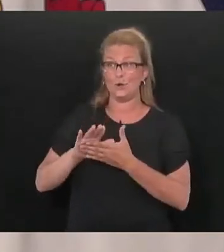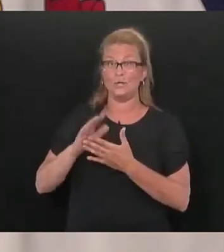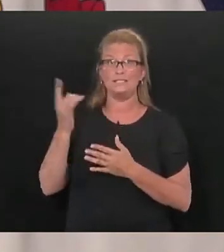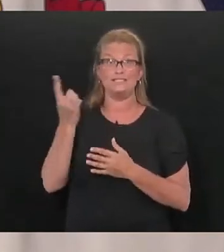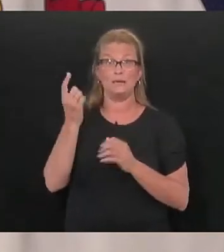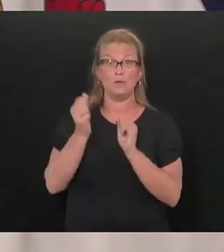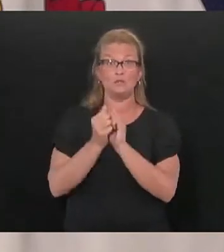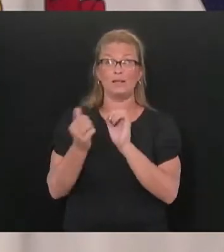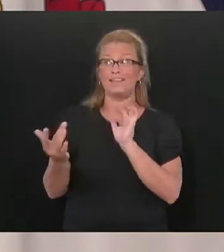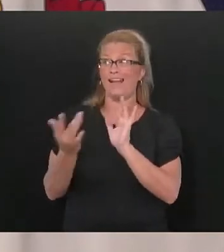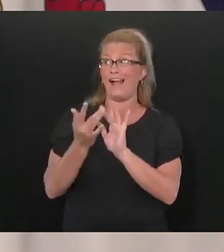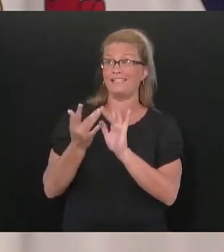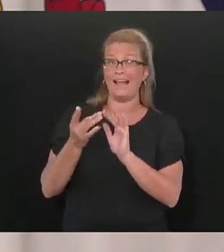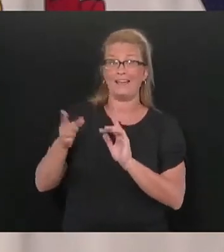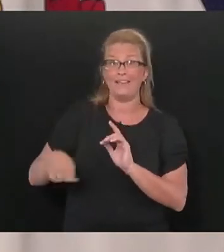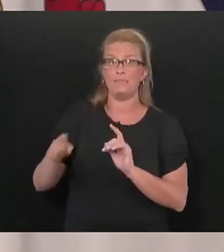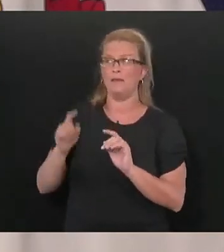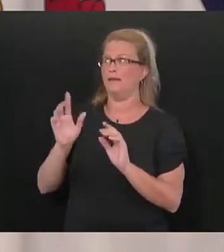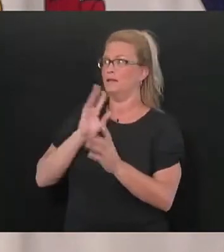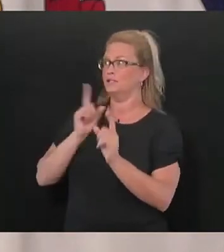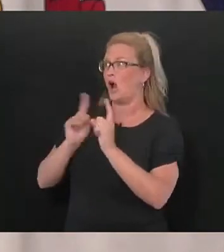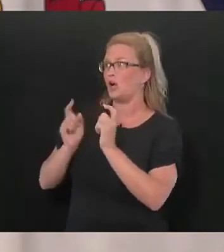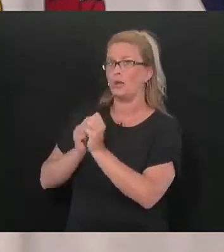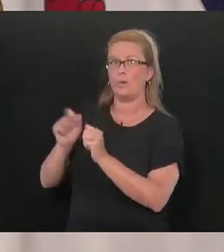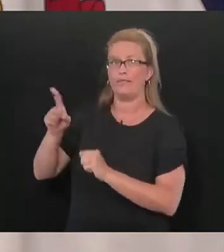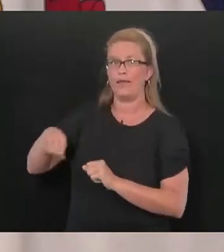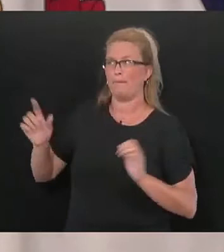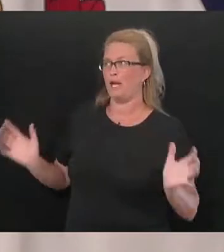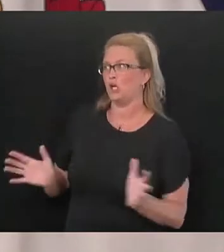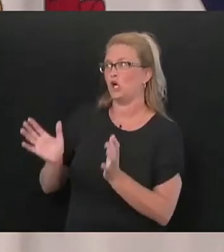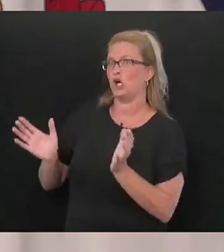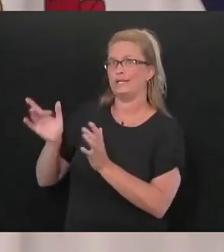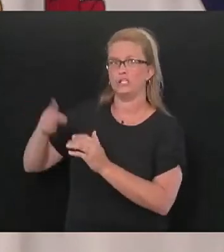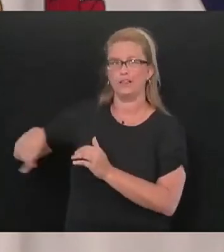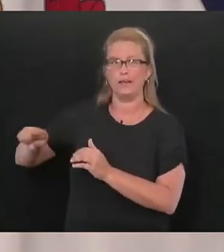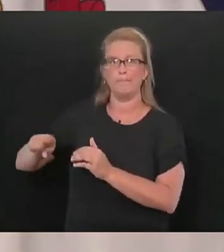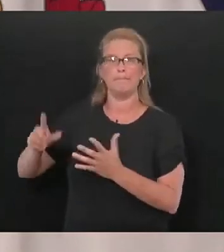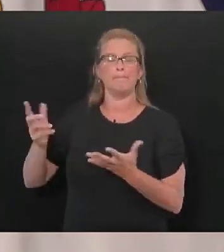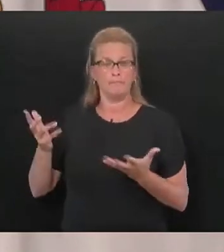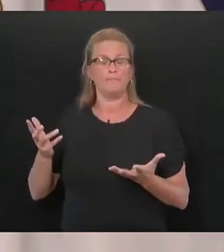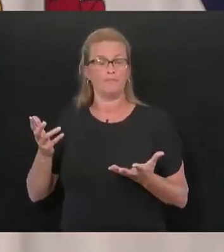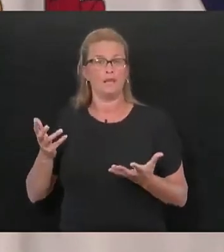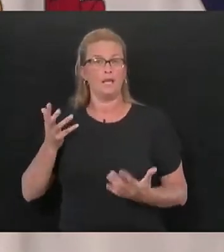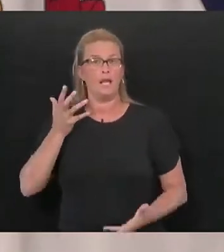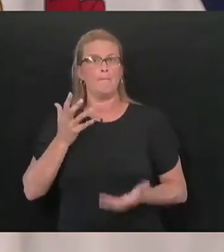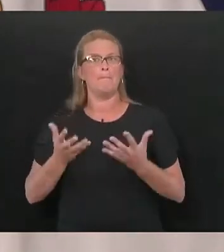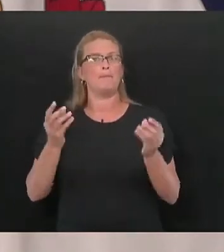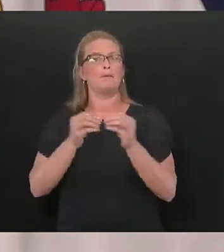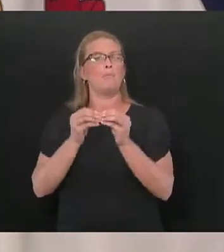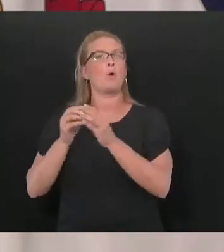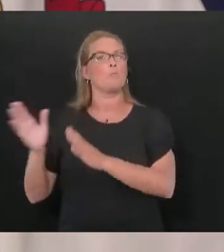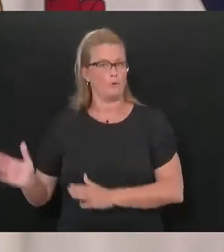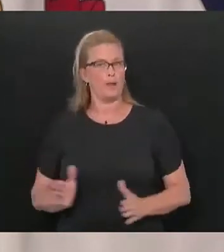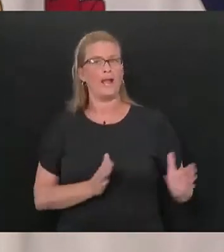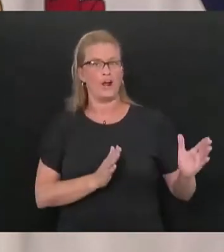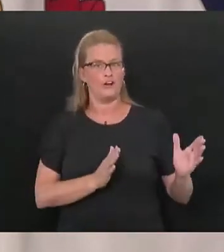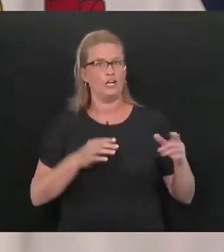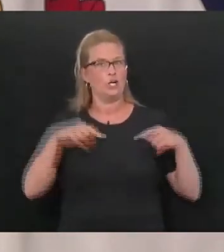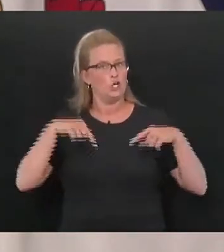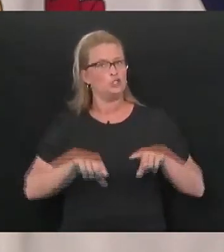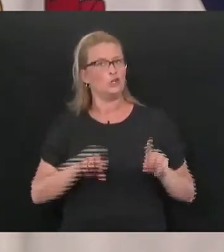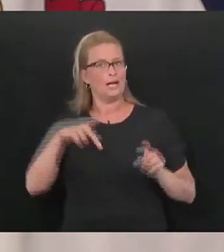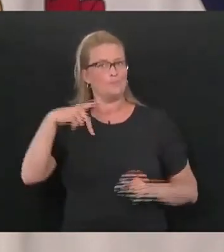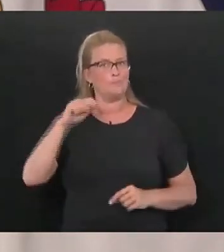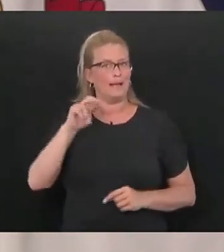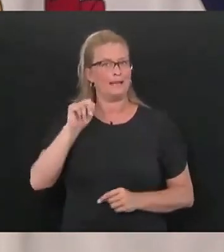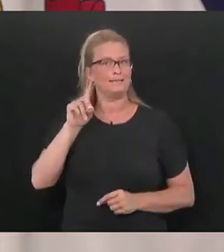contact with them and somebody's talking to them and somebody's encouraging them and helping them, they may have been better prepared in this pandemic than any